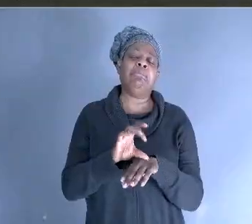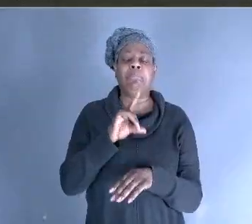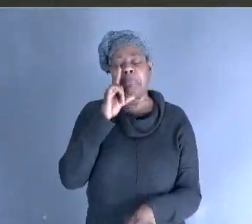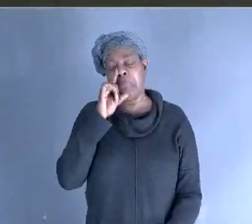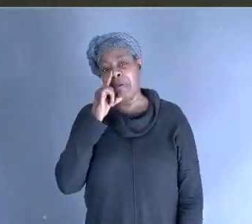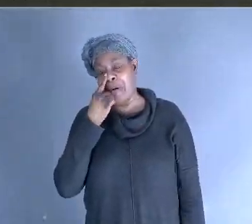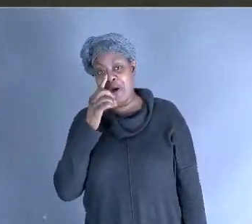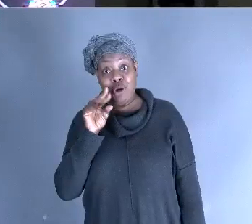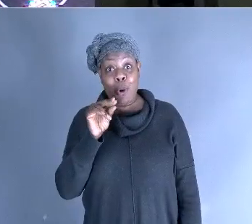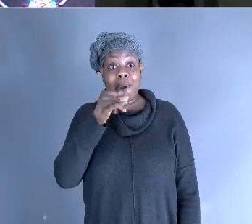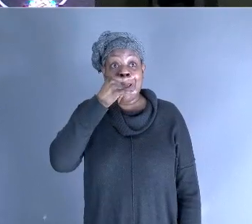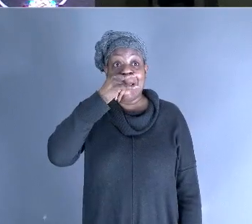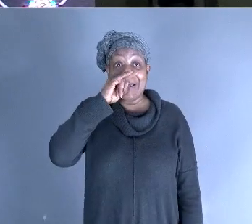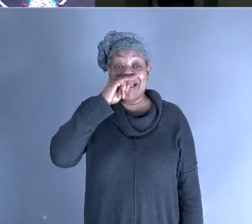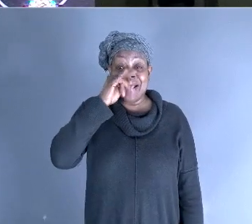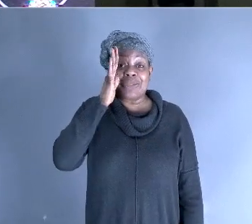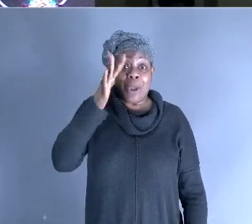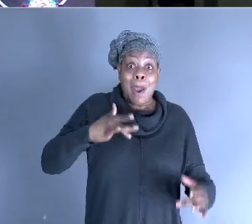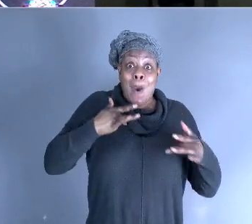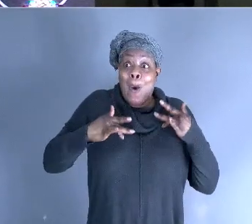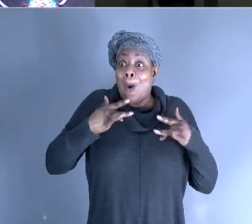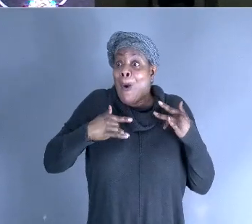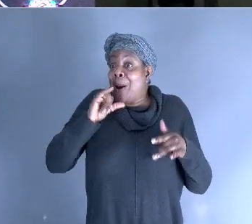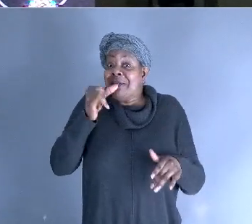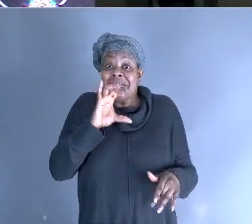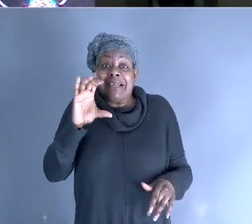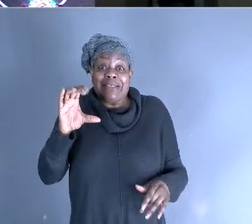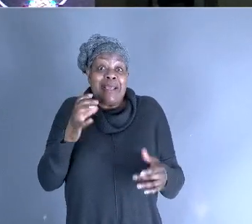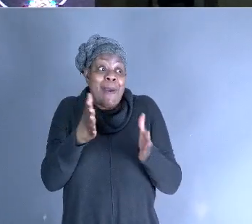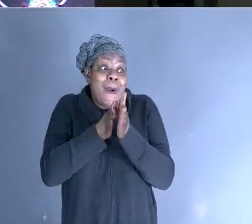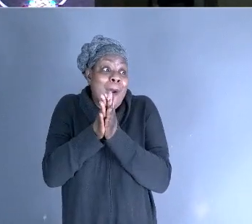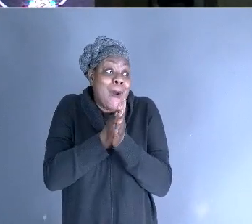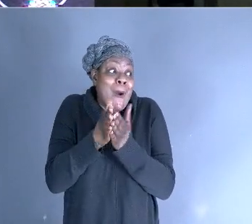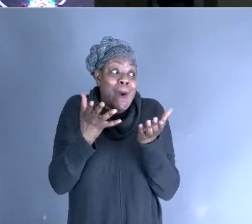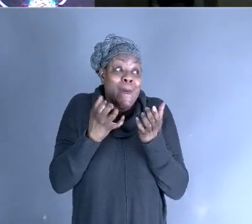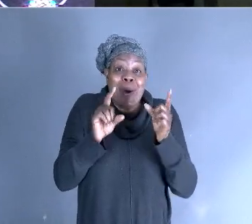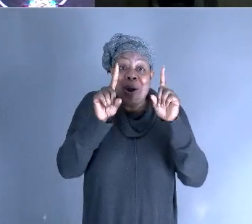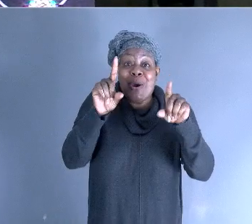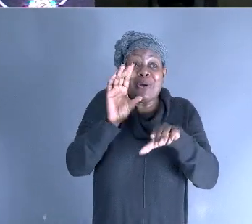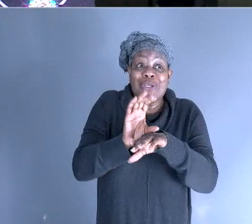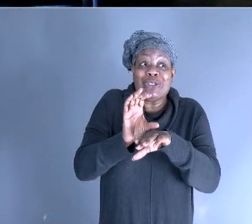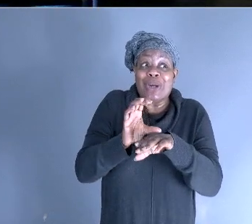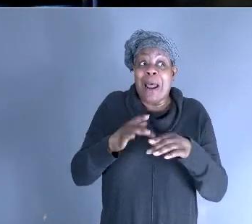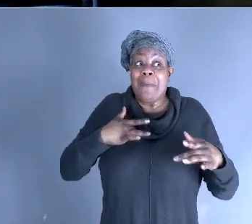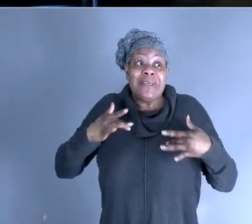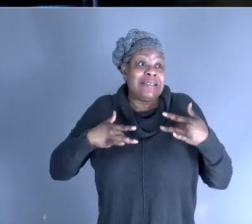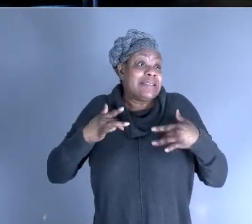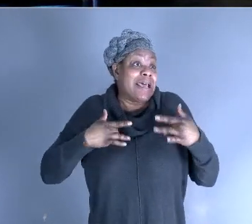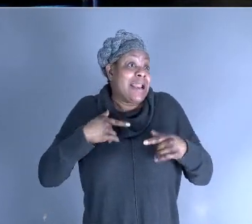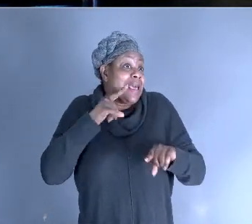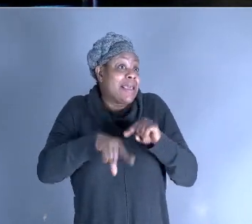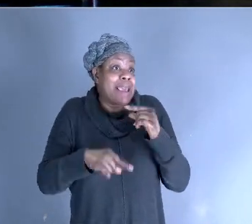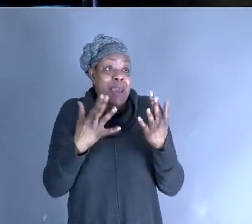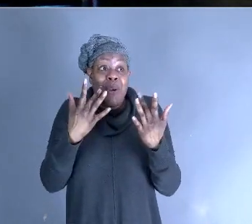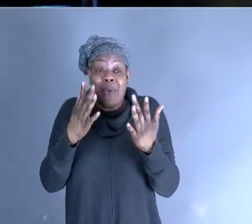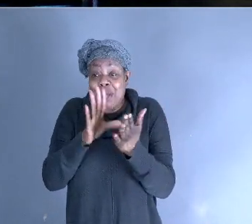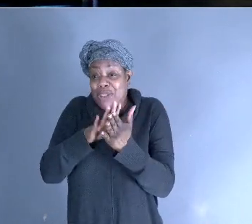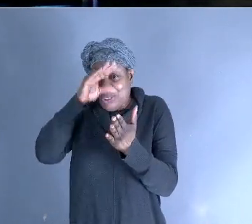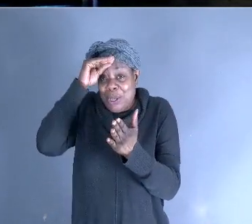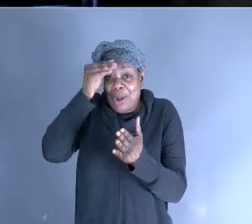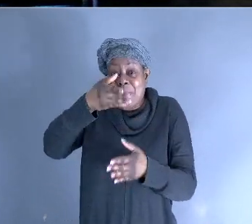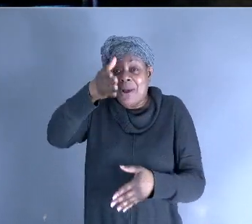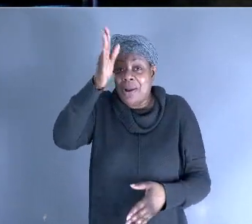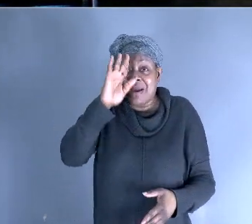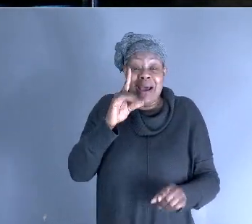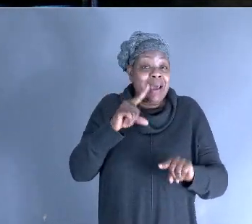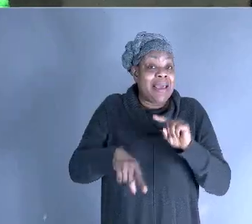but there are kids who are like oh we're going to jubilee oh we're going to church oh my god I'm so excited I can't wait to learn about God I can't